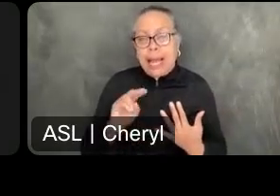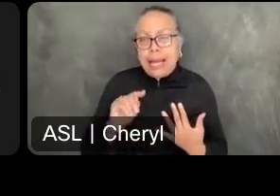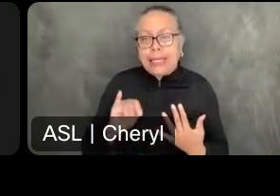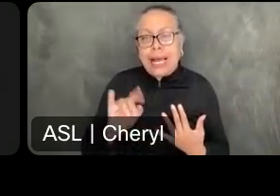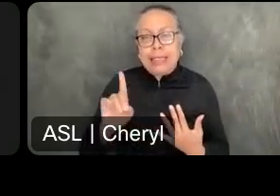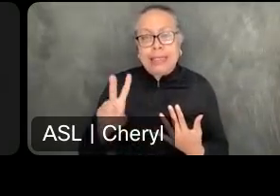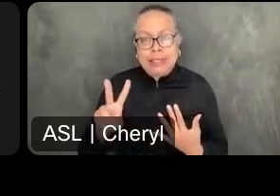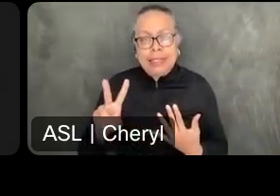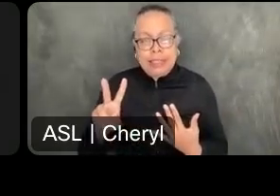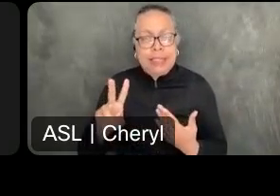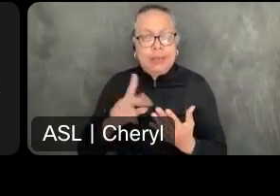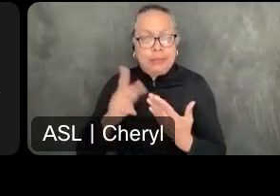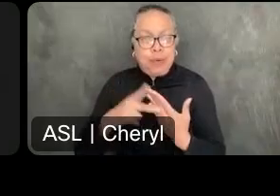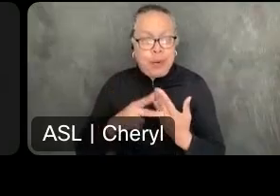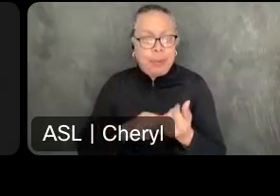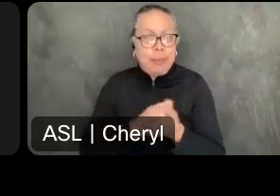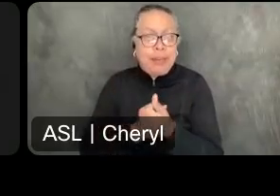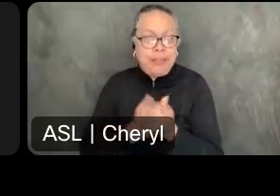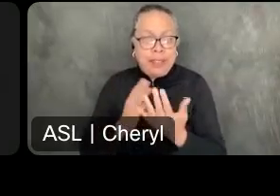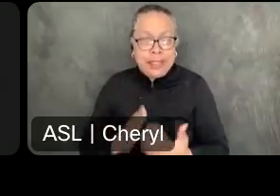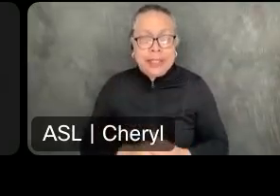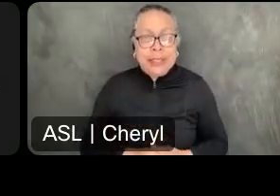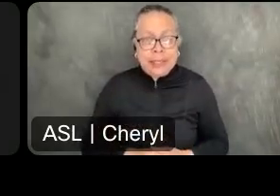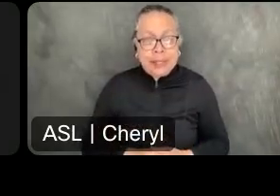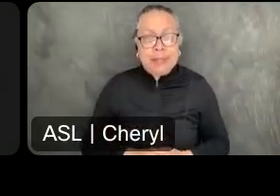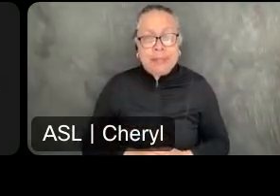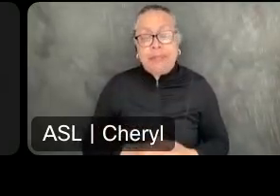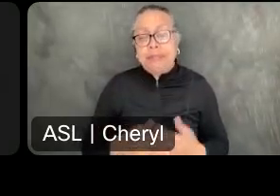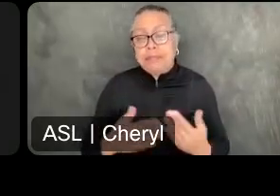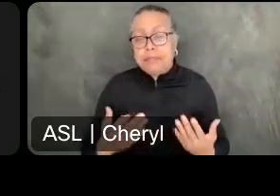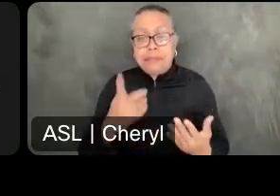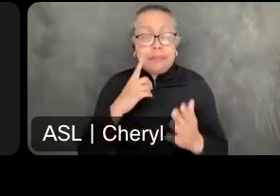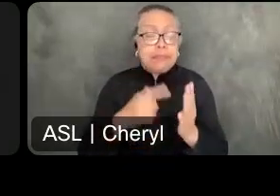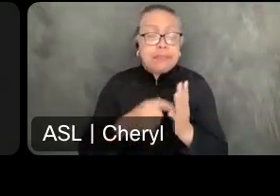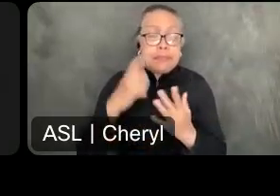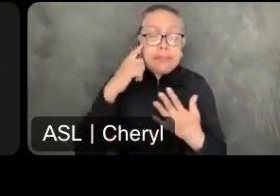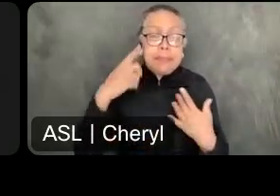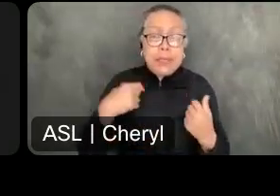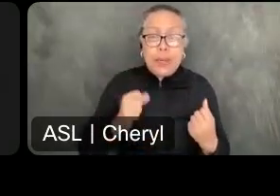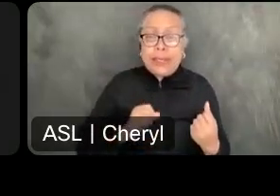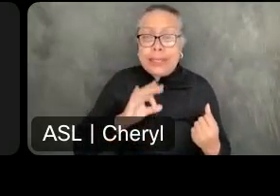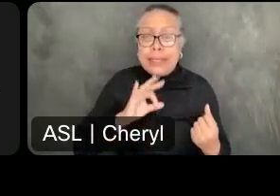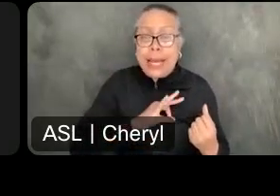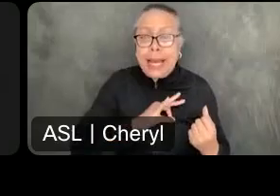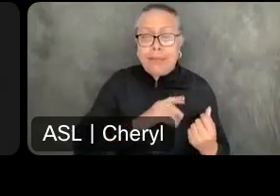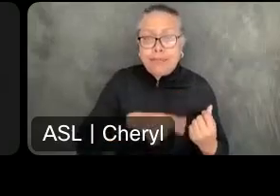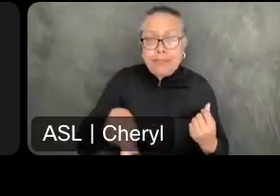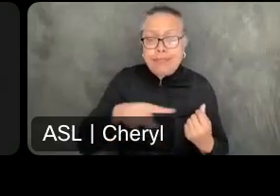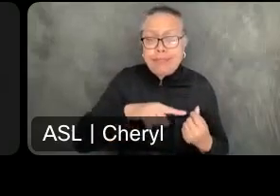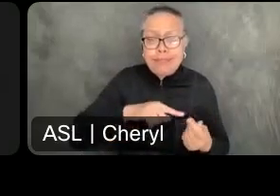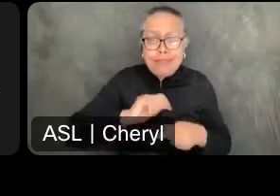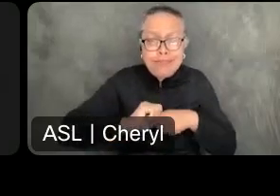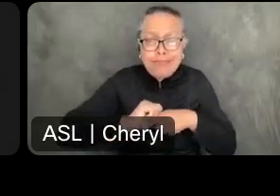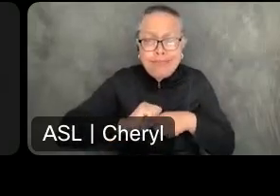programs. And so, having, for example, mental health staff that are well trained in power and